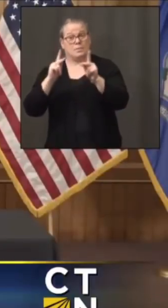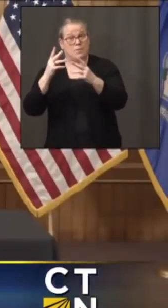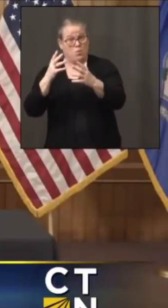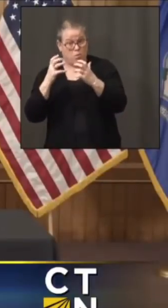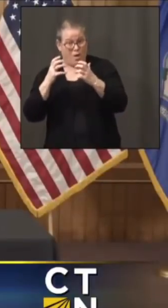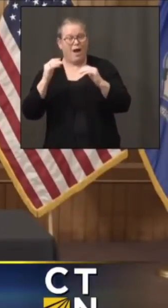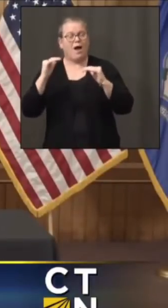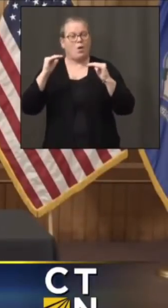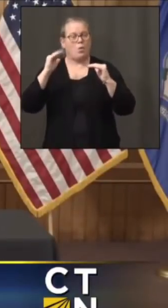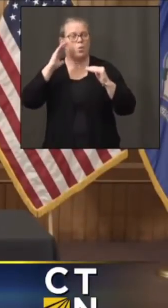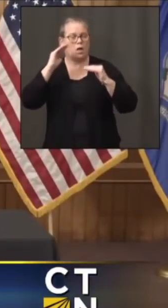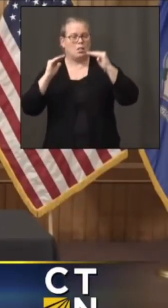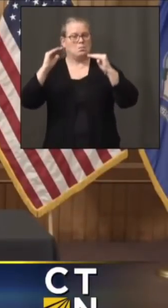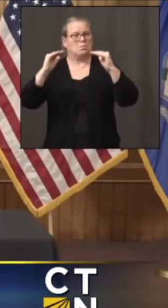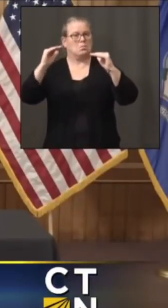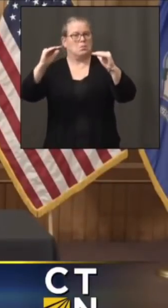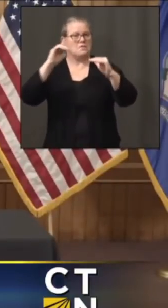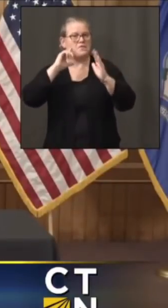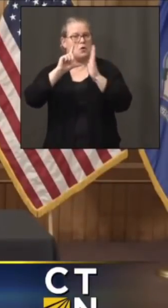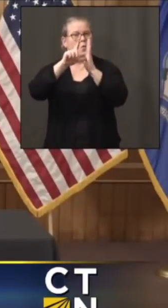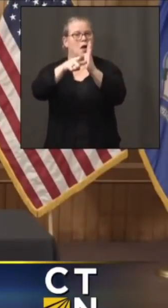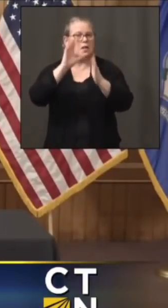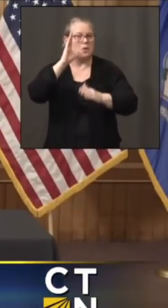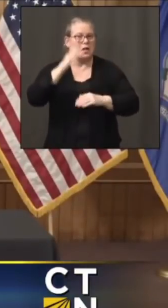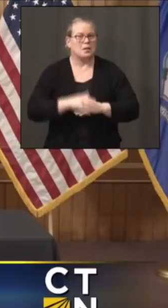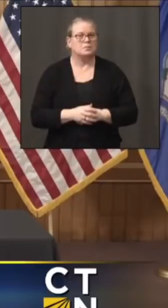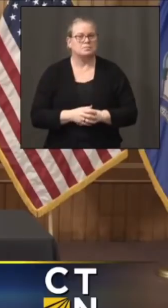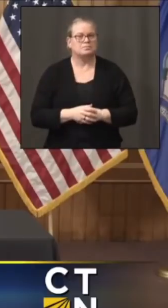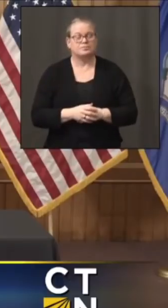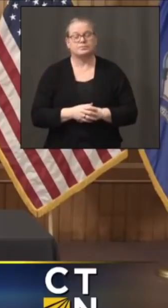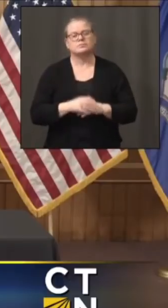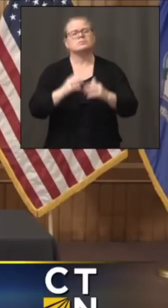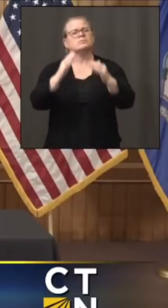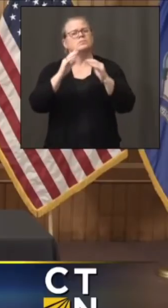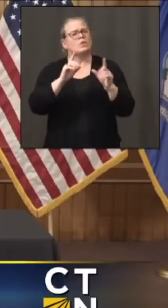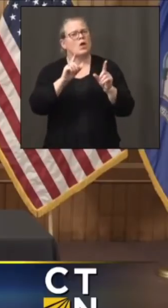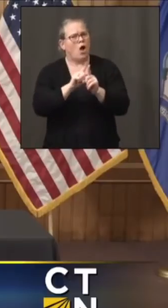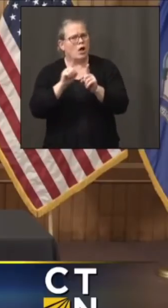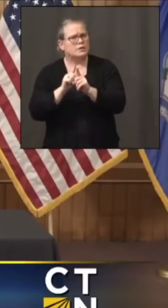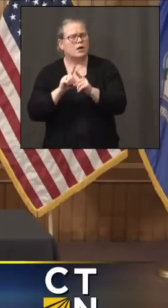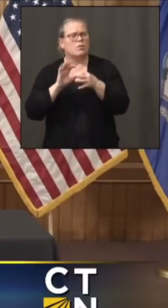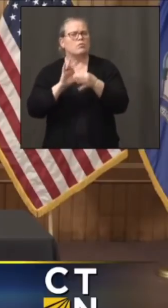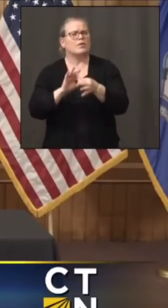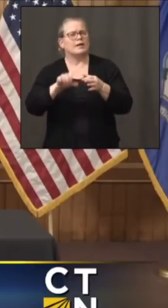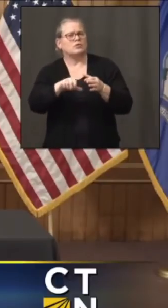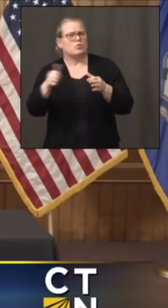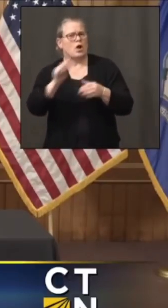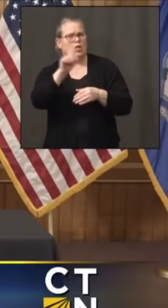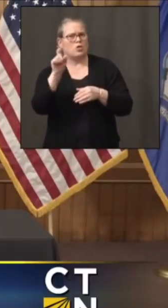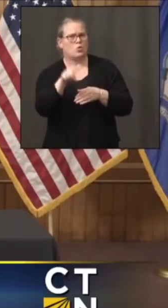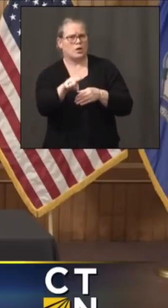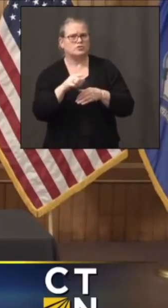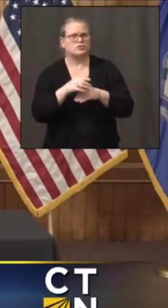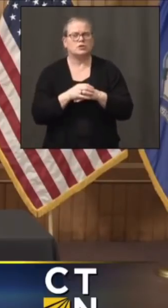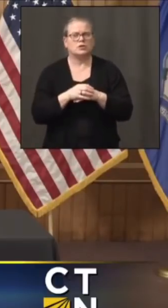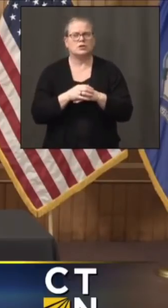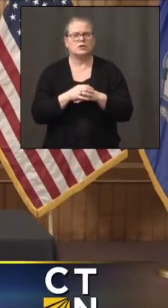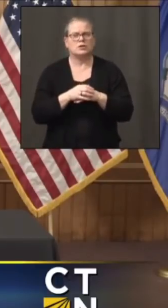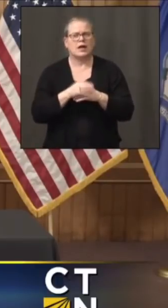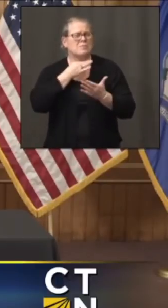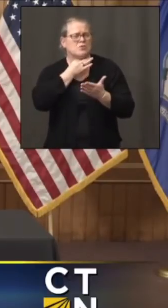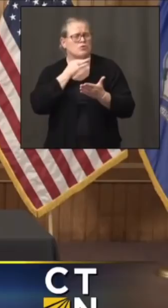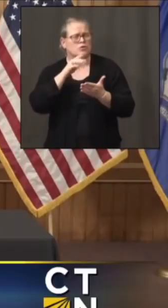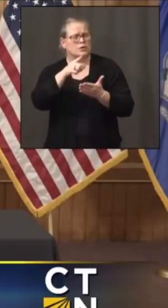Okay. And sort of building off Ken's question earlier, what do you take from the Thanksgiving